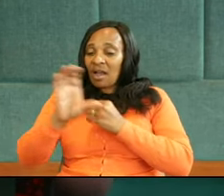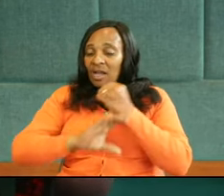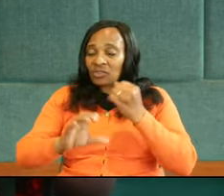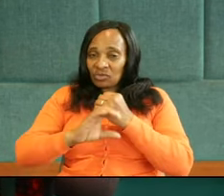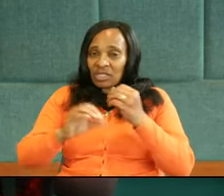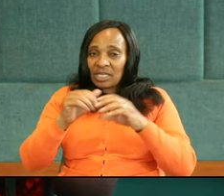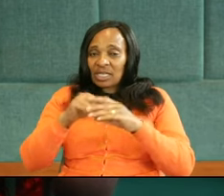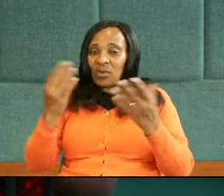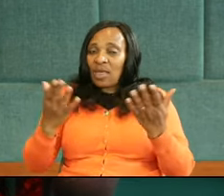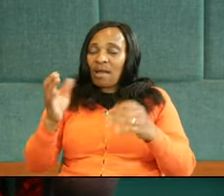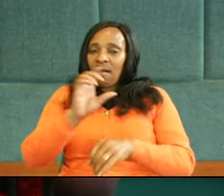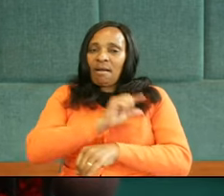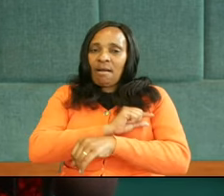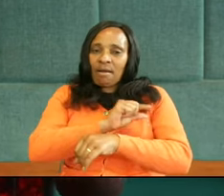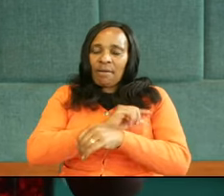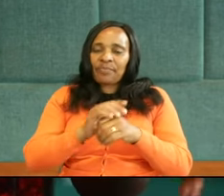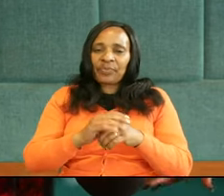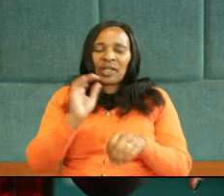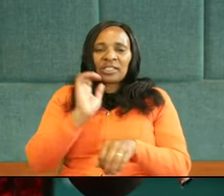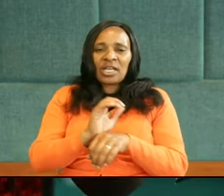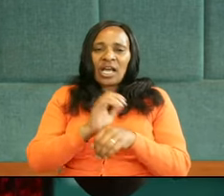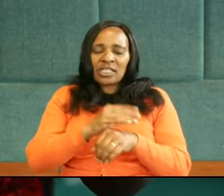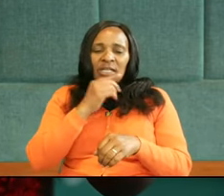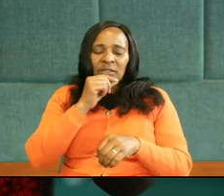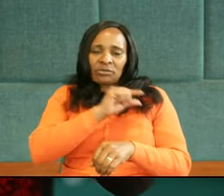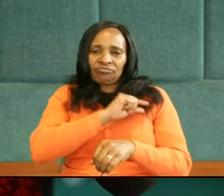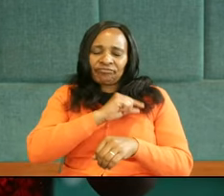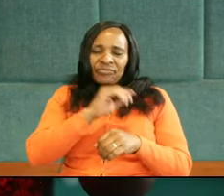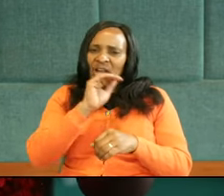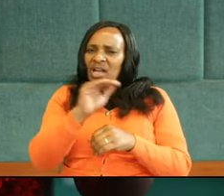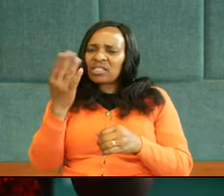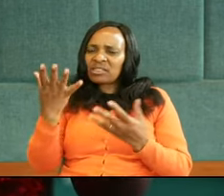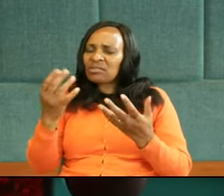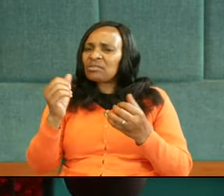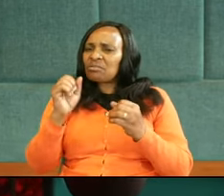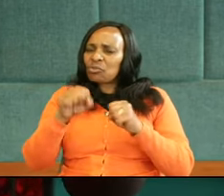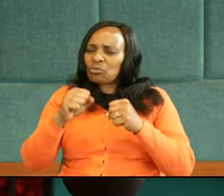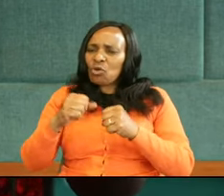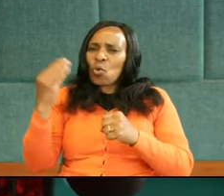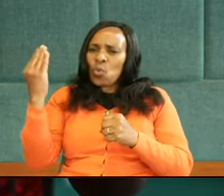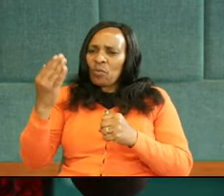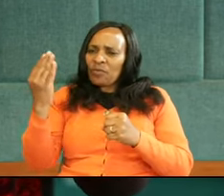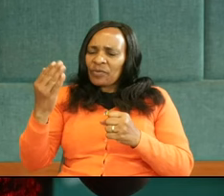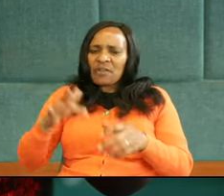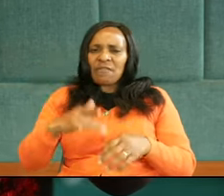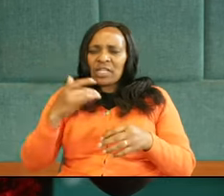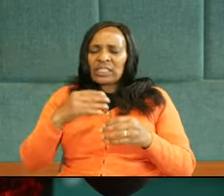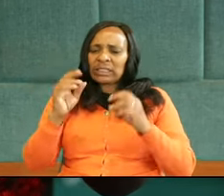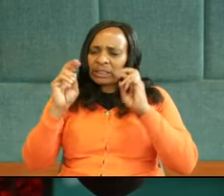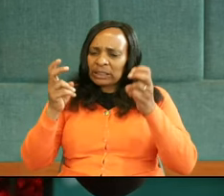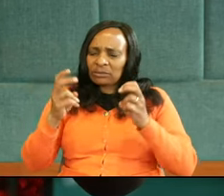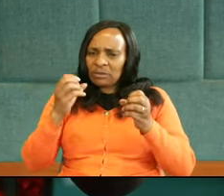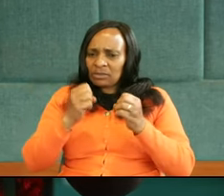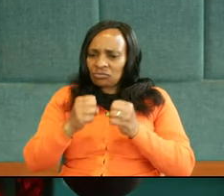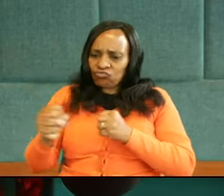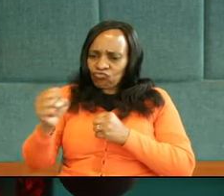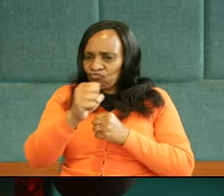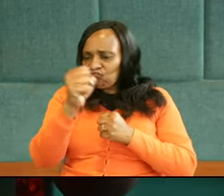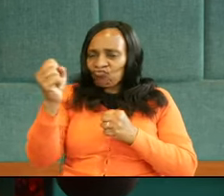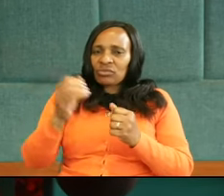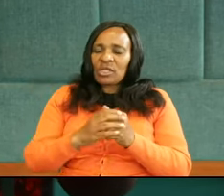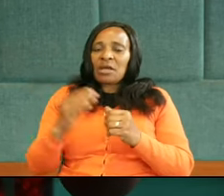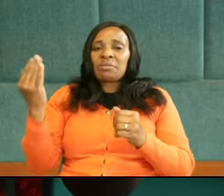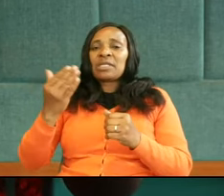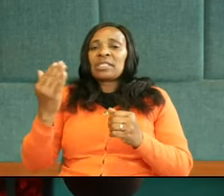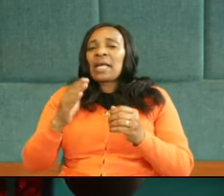Ghana. Then a church deacon asked Da Costa if he would be willing to preach with him on the street. The deacon was preaching